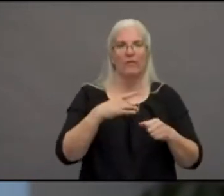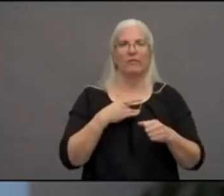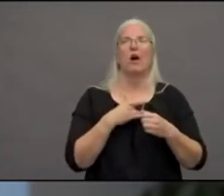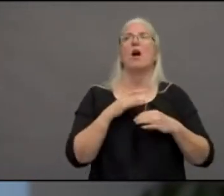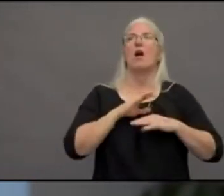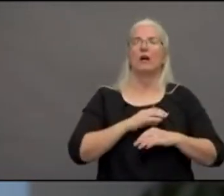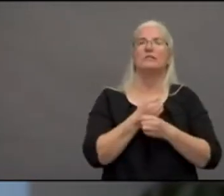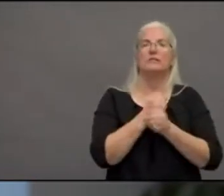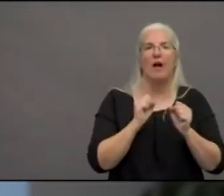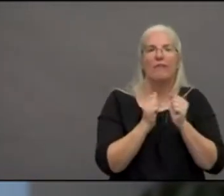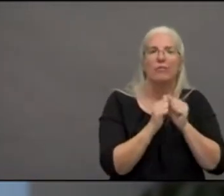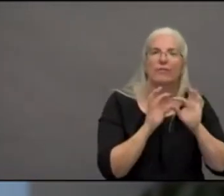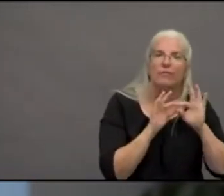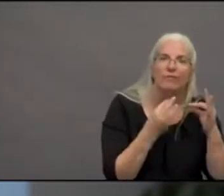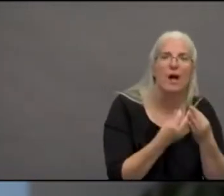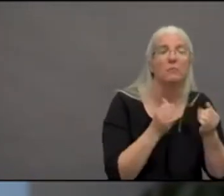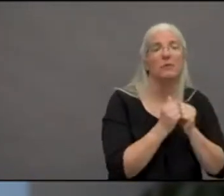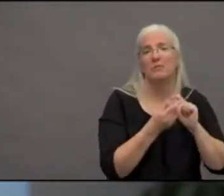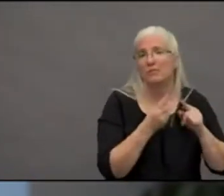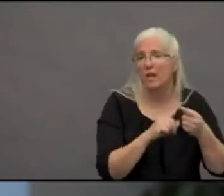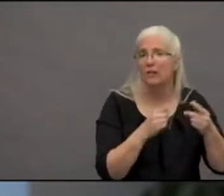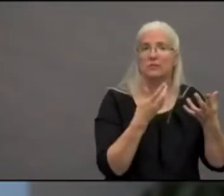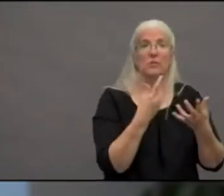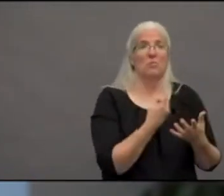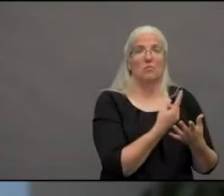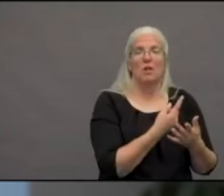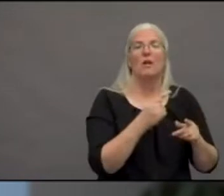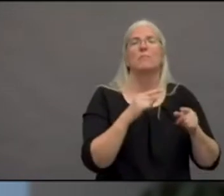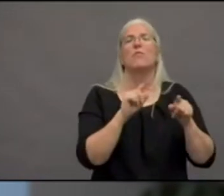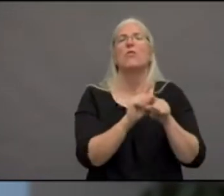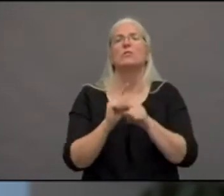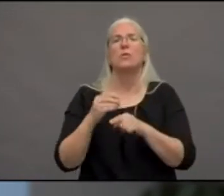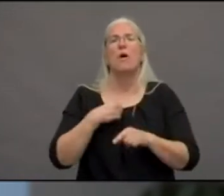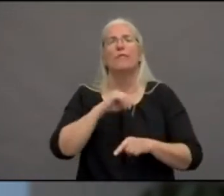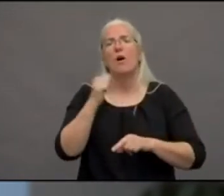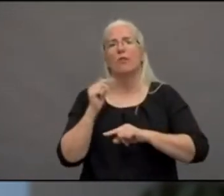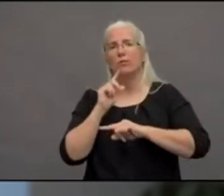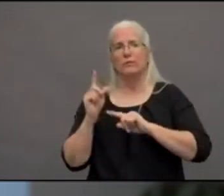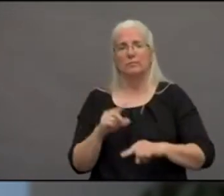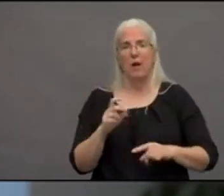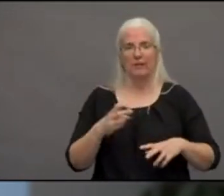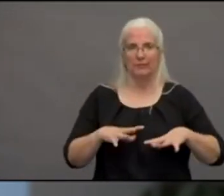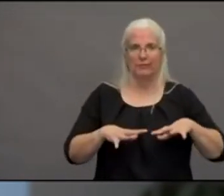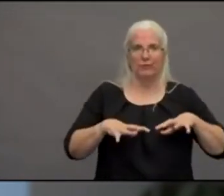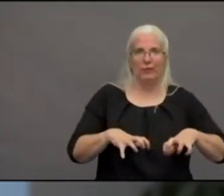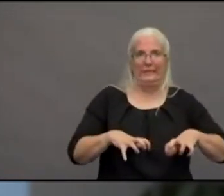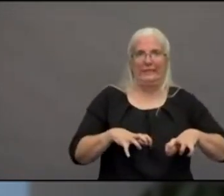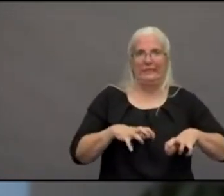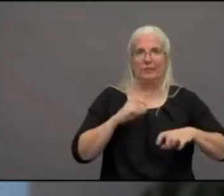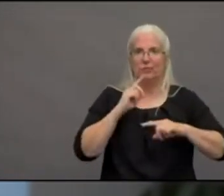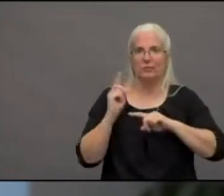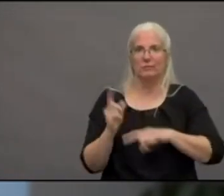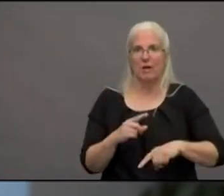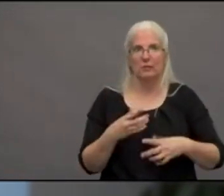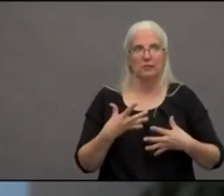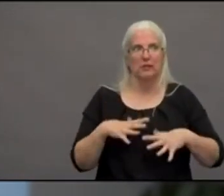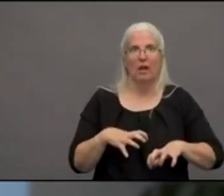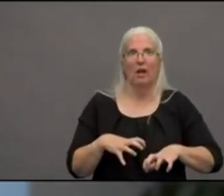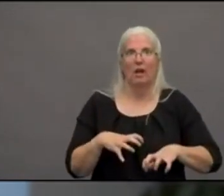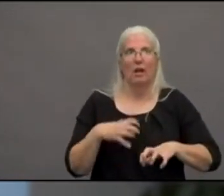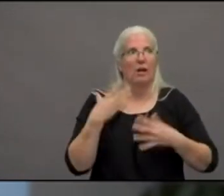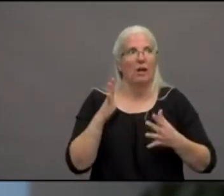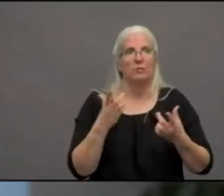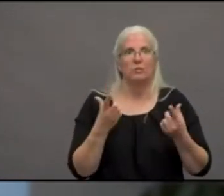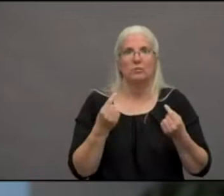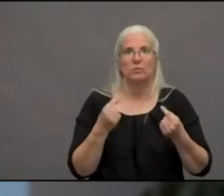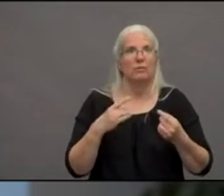also have a freeze response. A freeze response is a response that we don't quite know what to do. We feel almost like a deer in headlights. You've probably